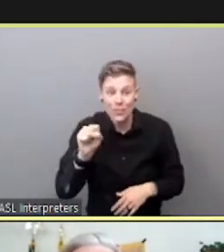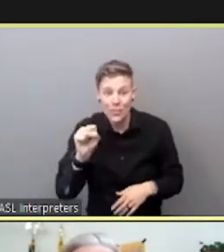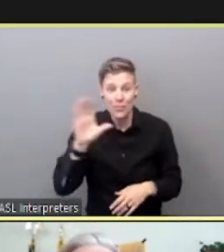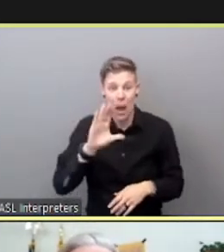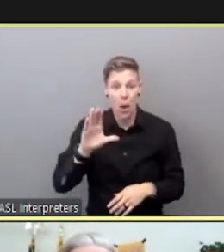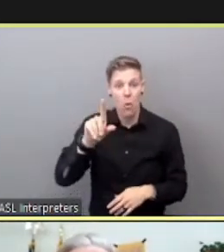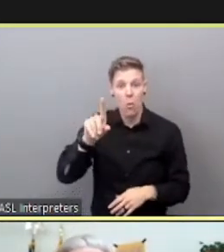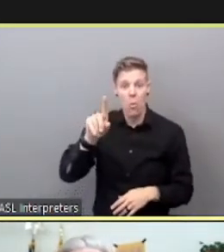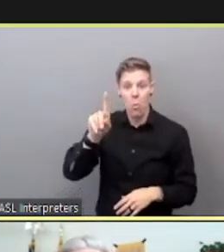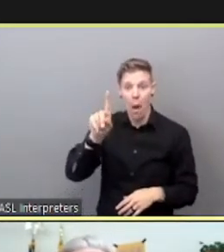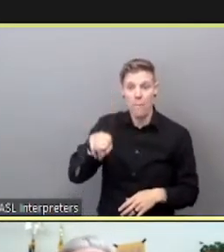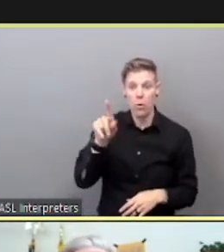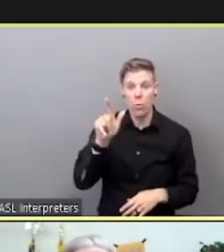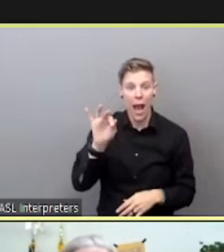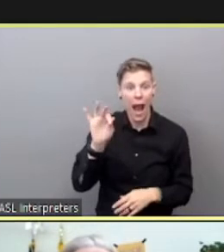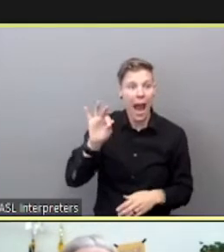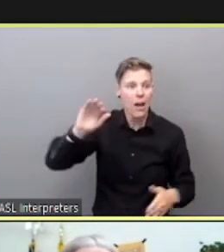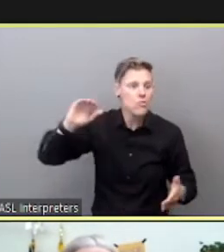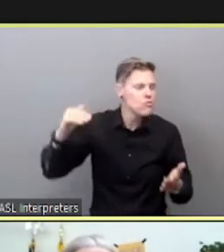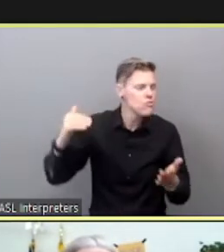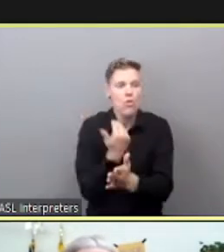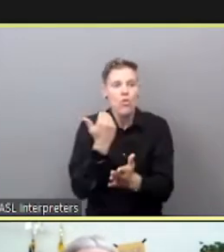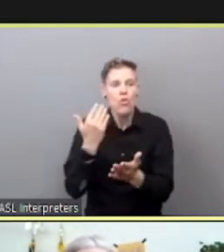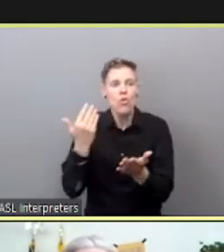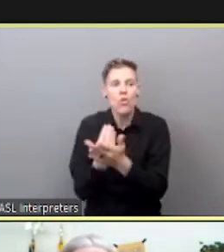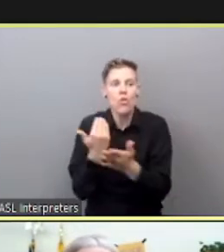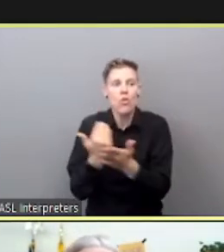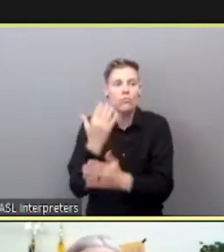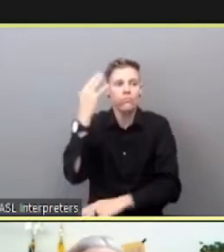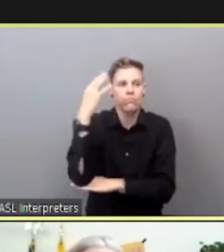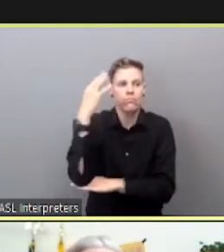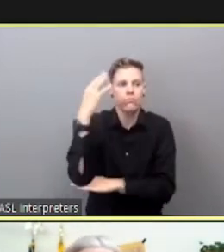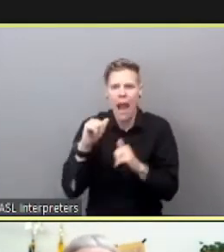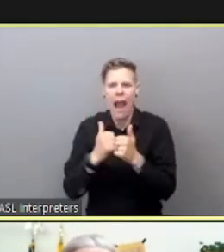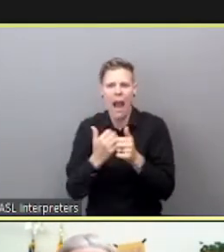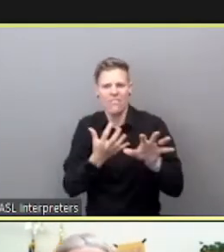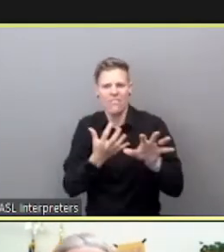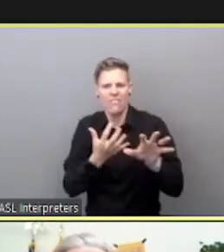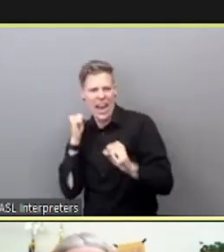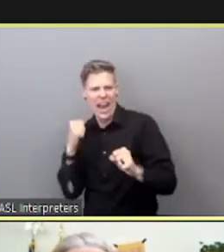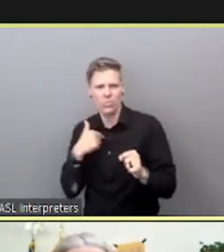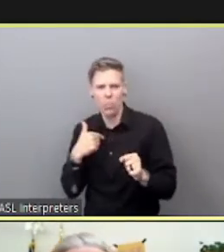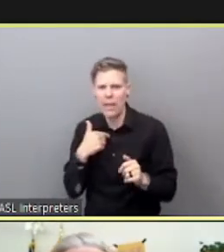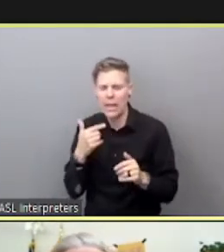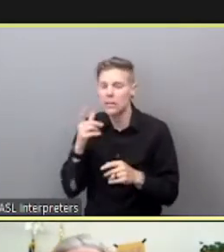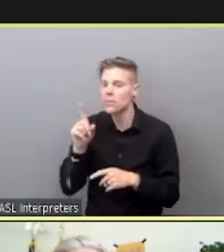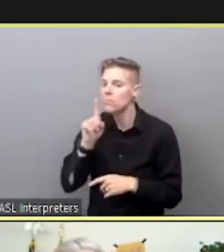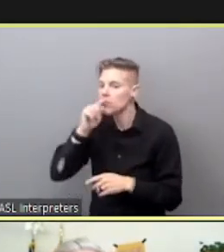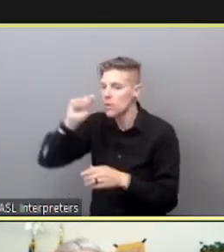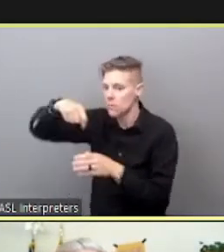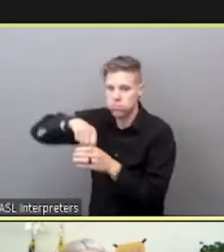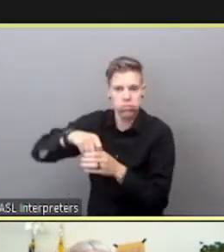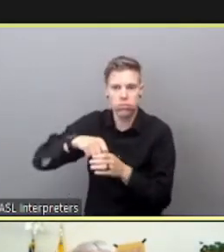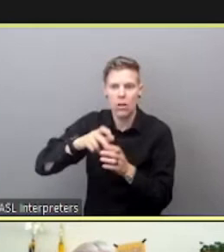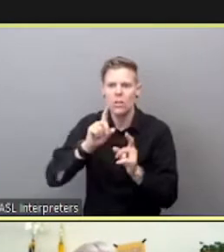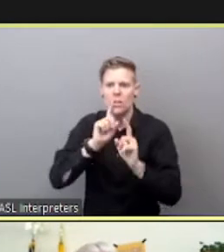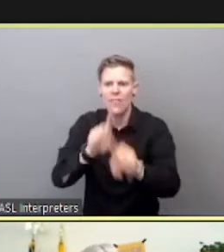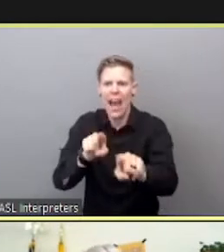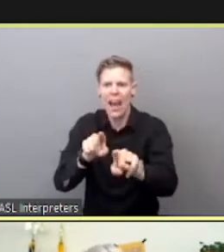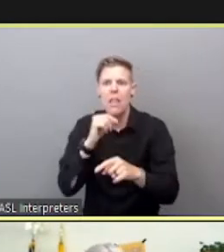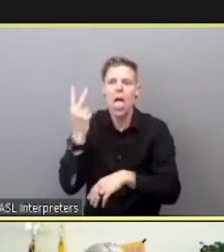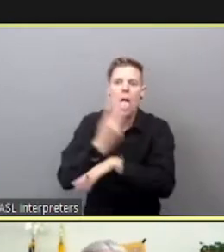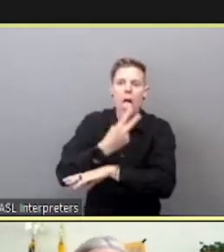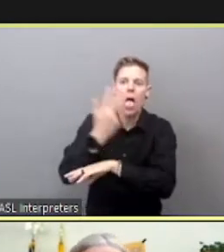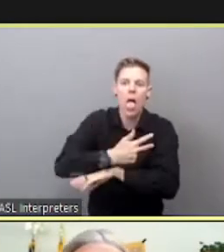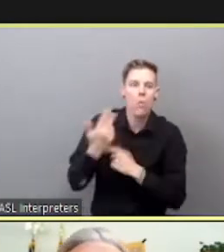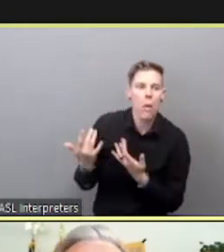test results. You can see there all the data is here, but that 1.29 with the green